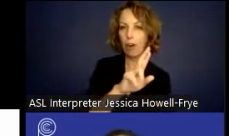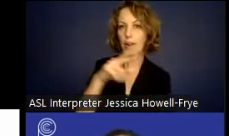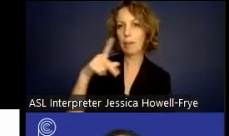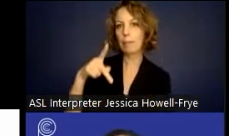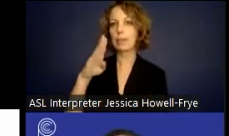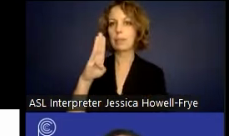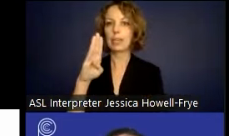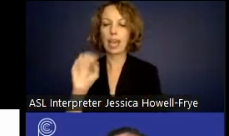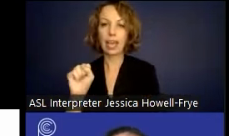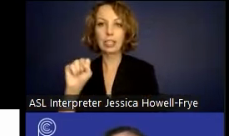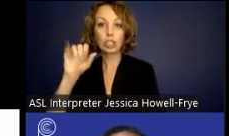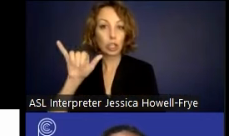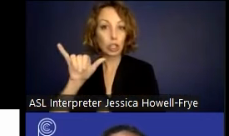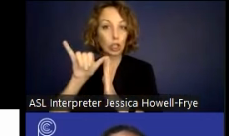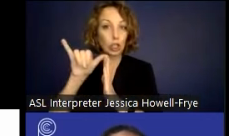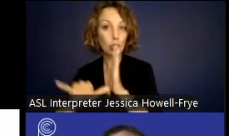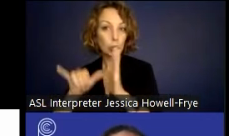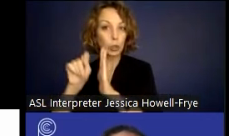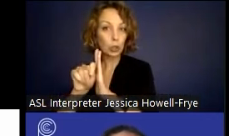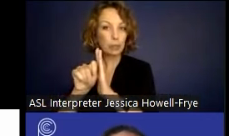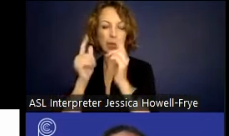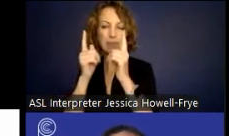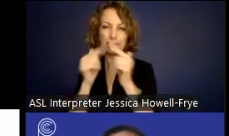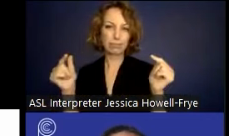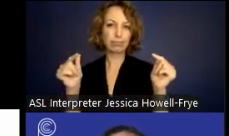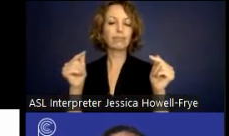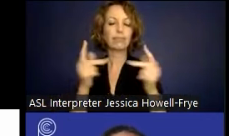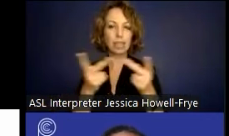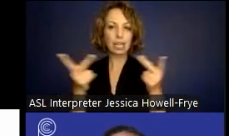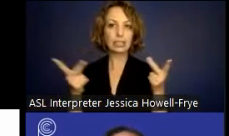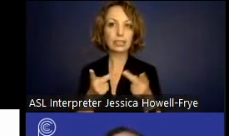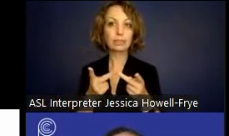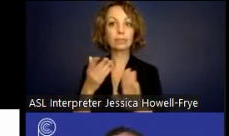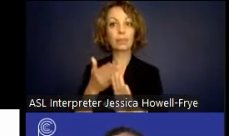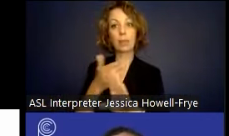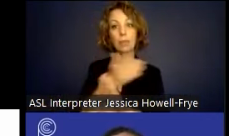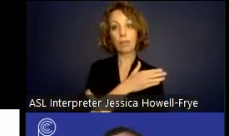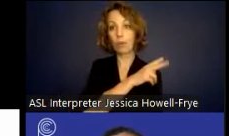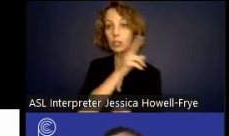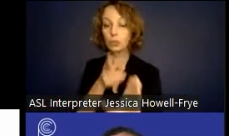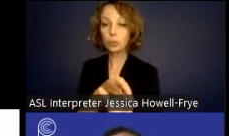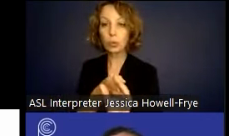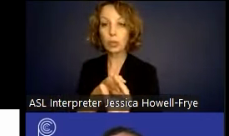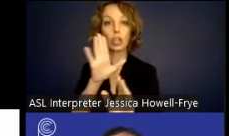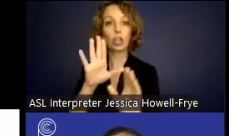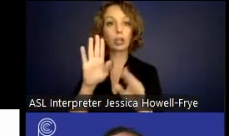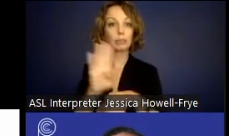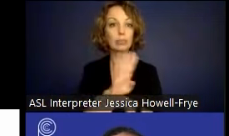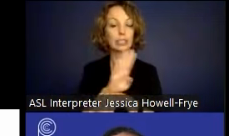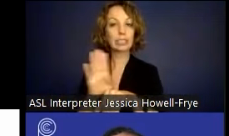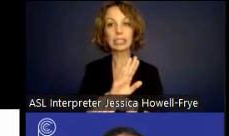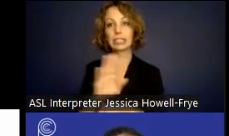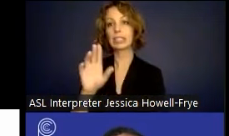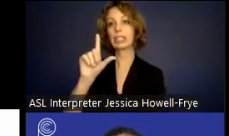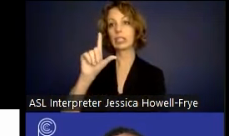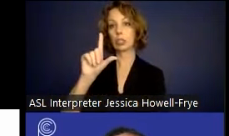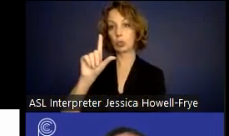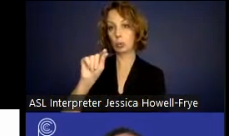StoryCorps website, and other social channels. Prior to joining StoryCorps in February of